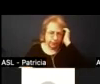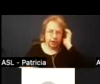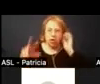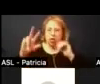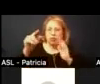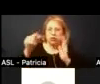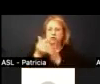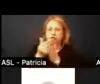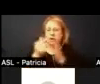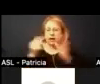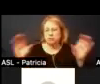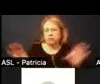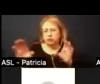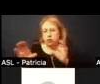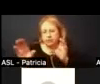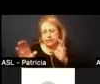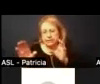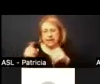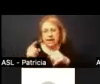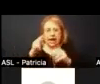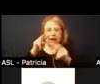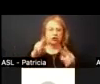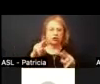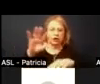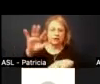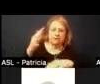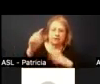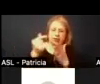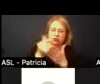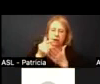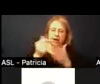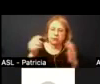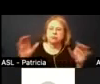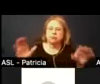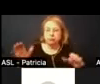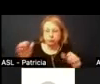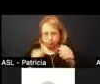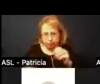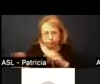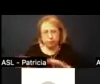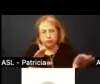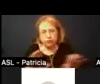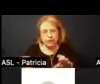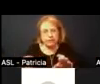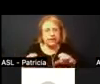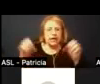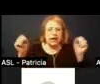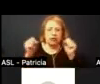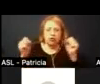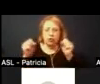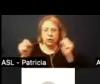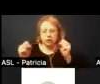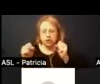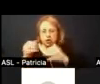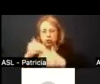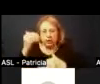performance and then you go to the fifth grade performance where actually in the winter window our latinx students